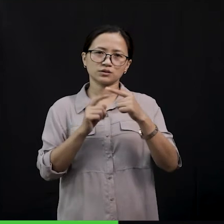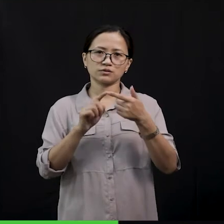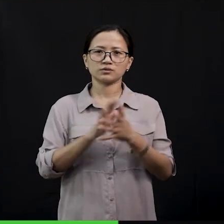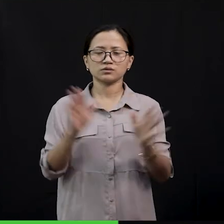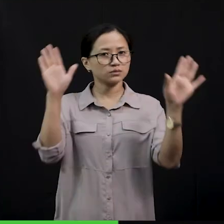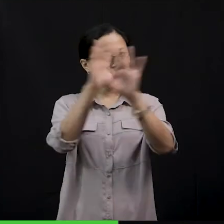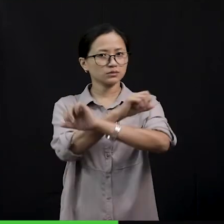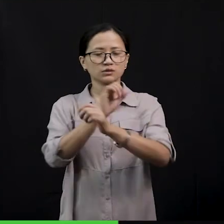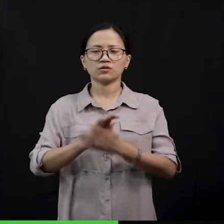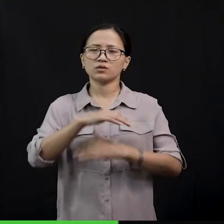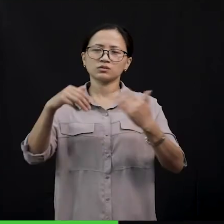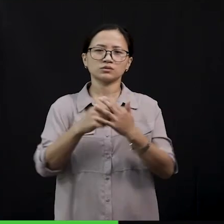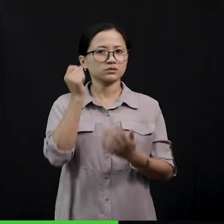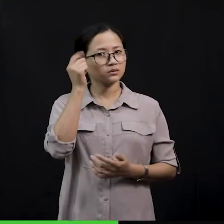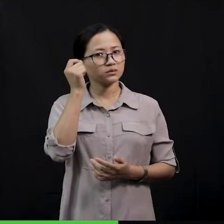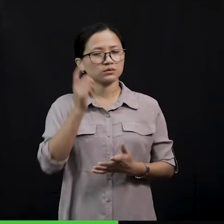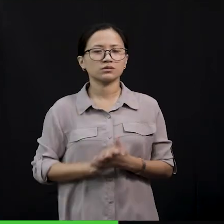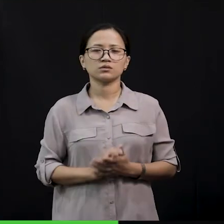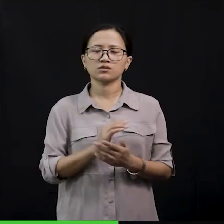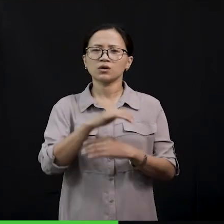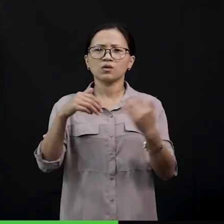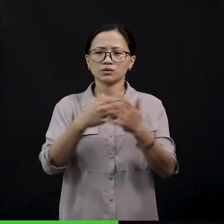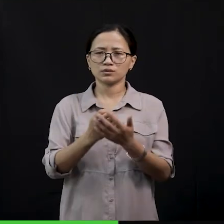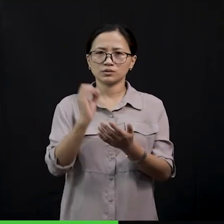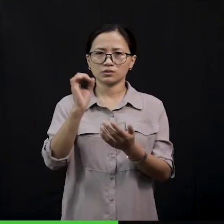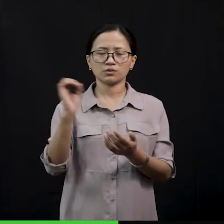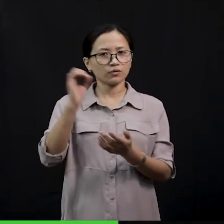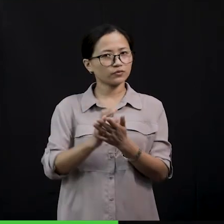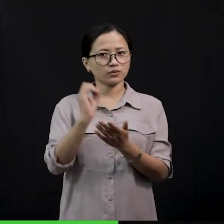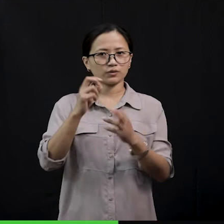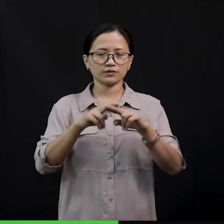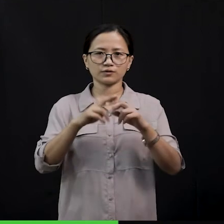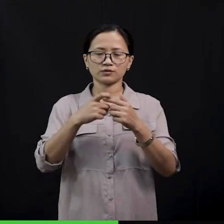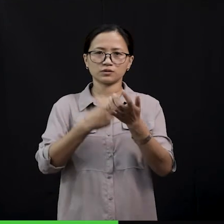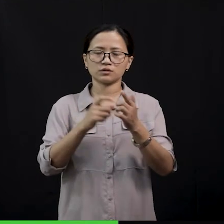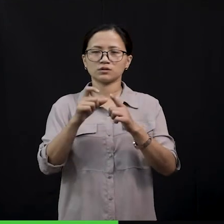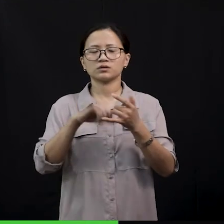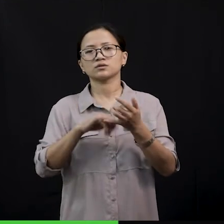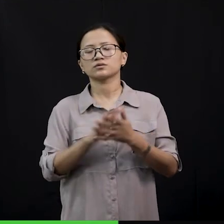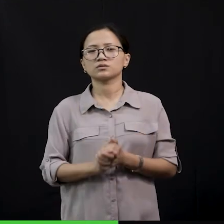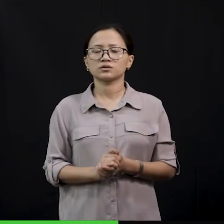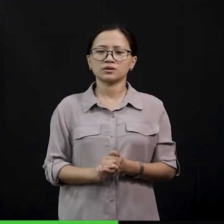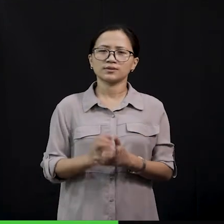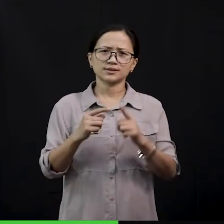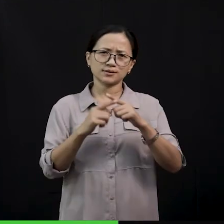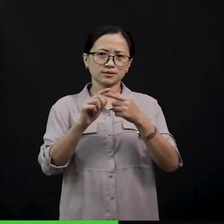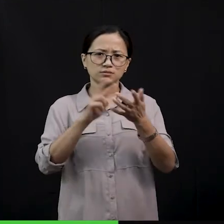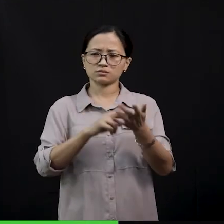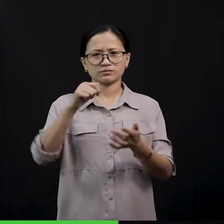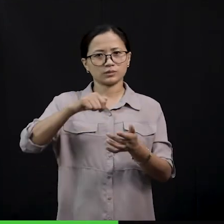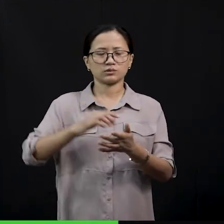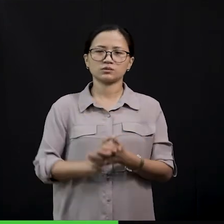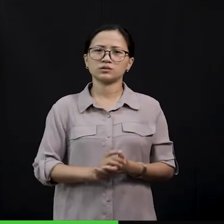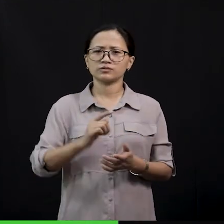from all this stanza, we get to understand that all the offers are temporary things, are not permanent, and that is not